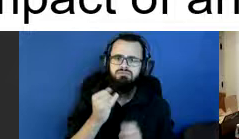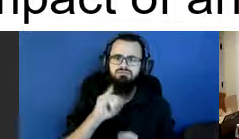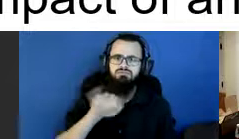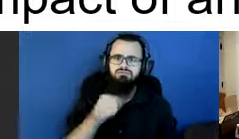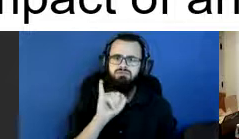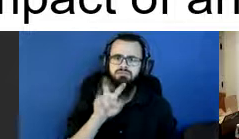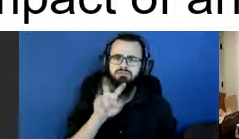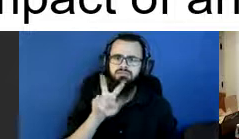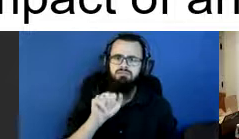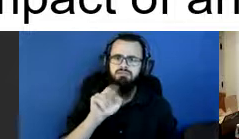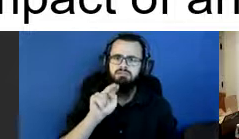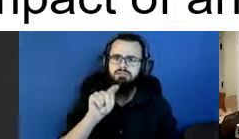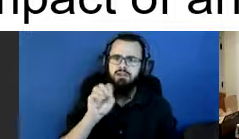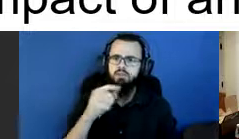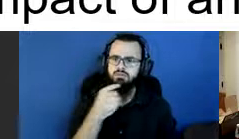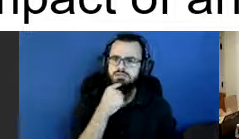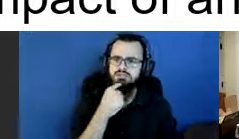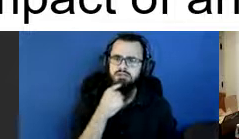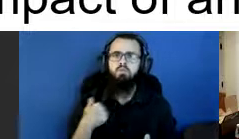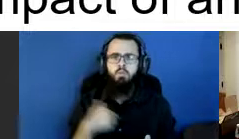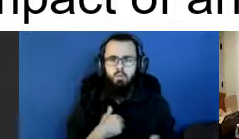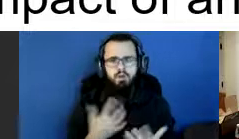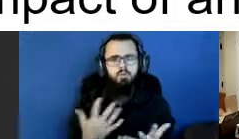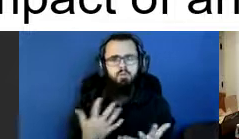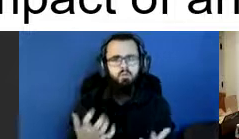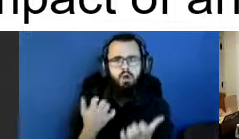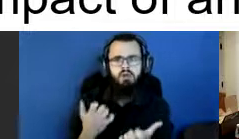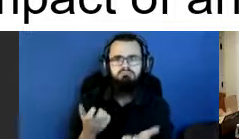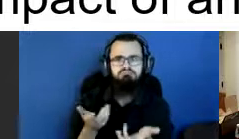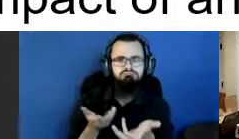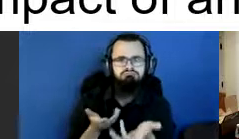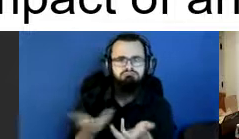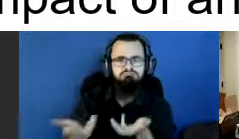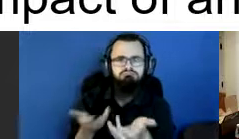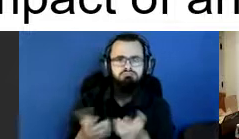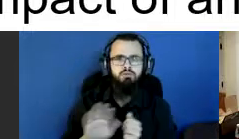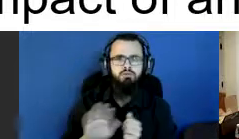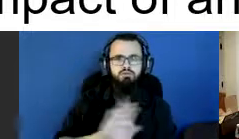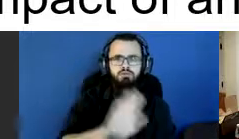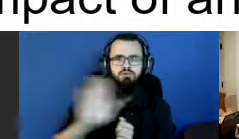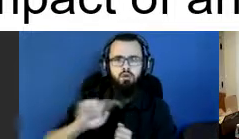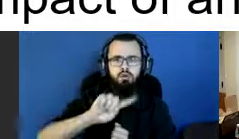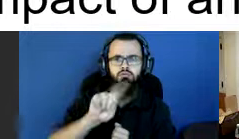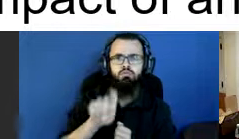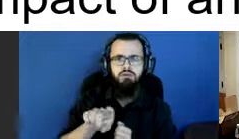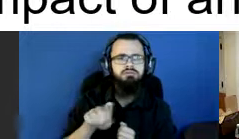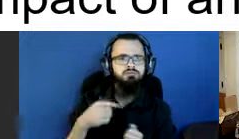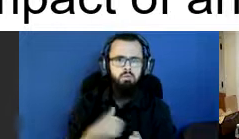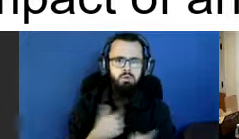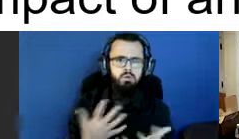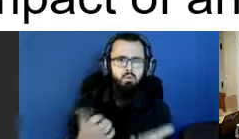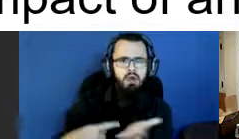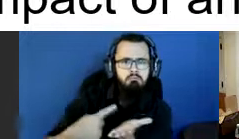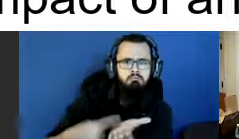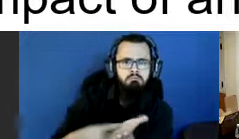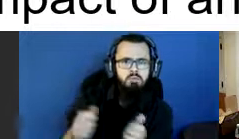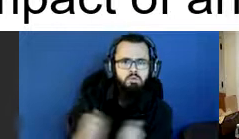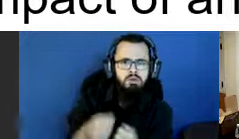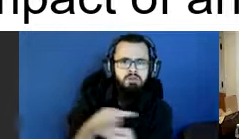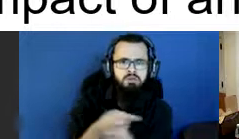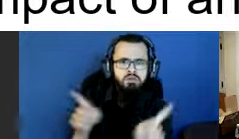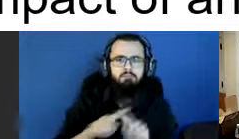answer questions but we did want to start with sort of a quick overview of the protocols because realize, first of all, a lot of people have been away